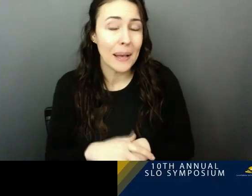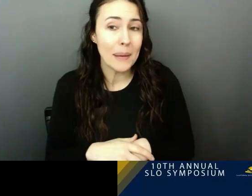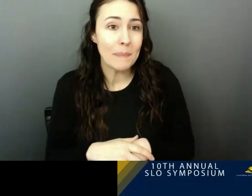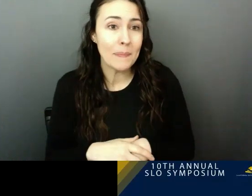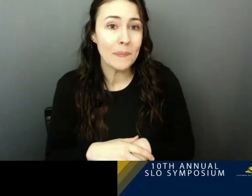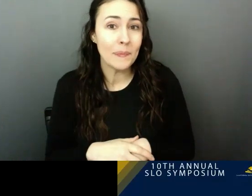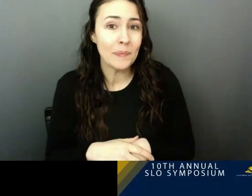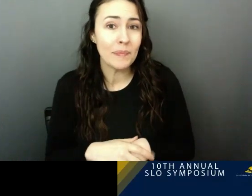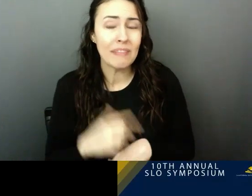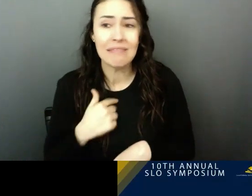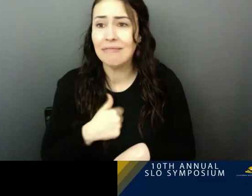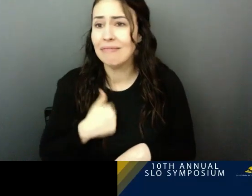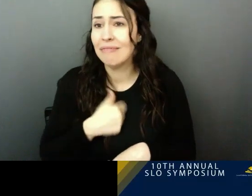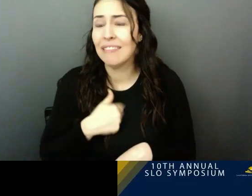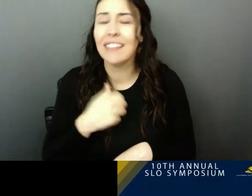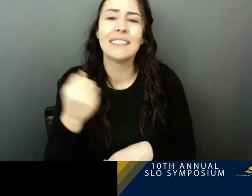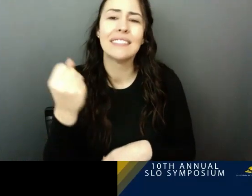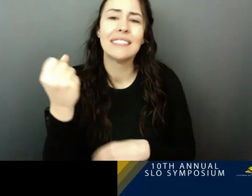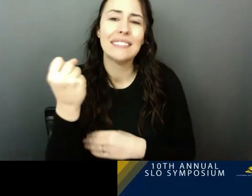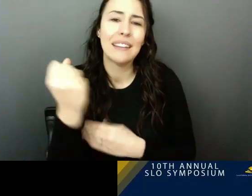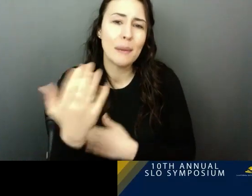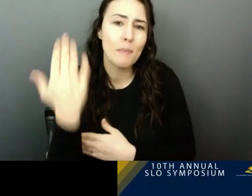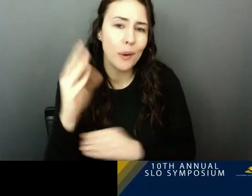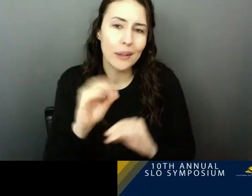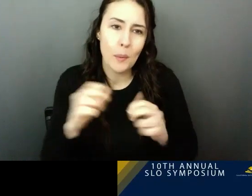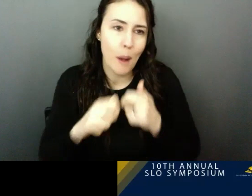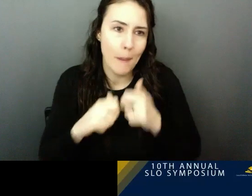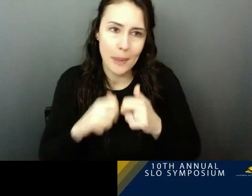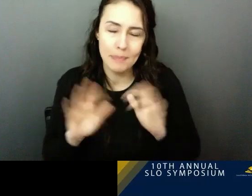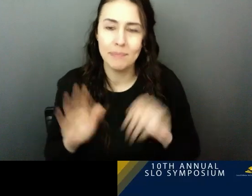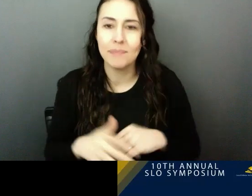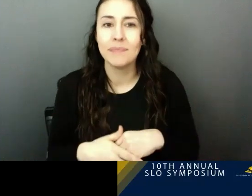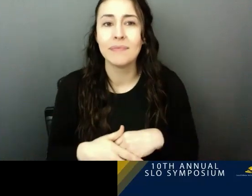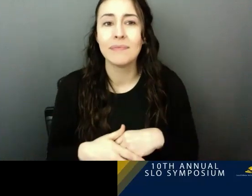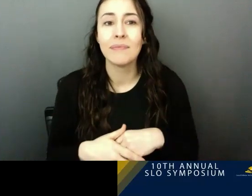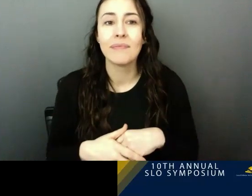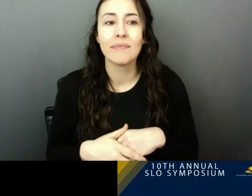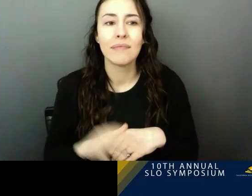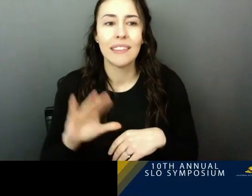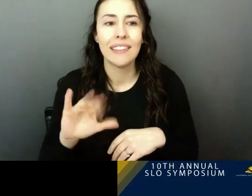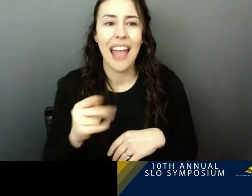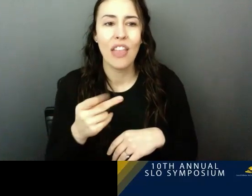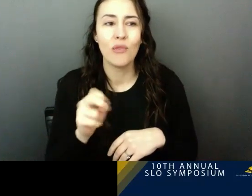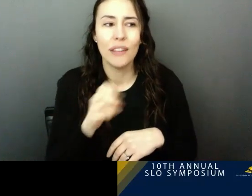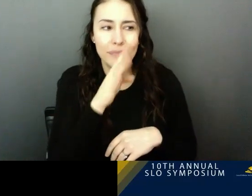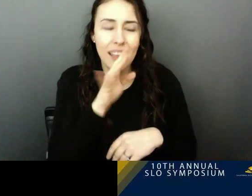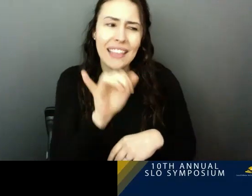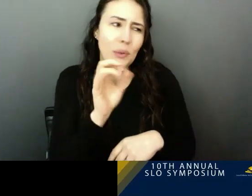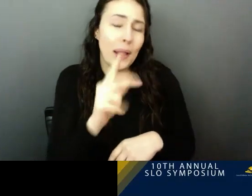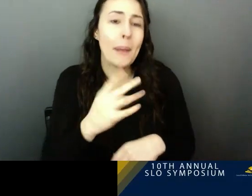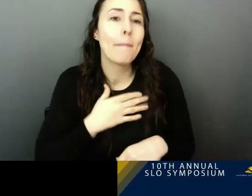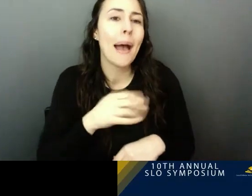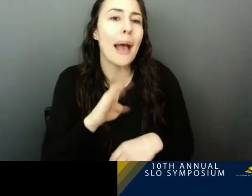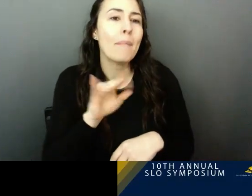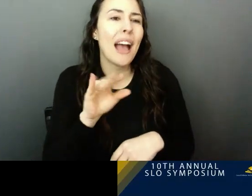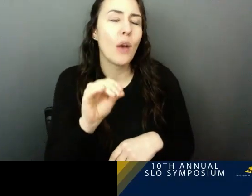I'm sorry. It's Saturday morning. No, it is. No problem at all. That's okay. My bio is the less